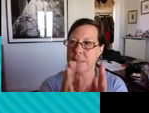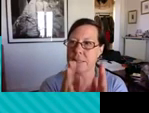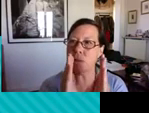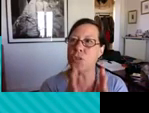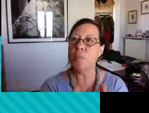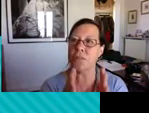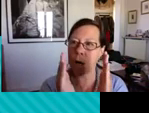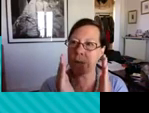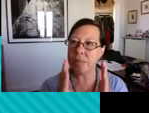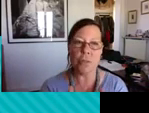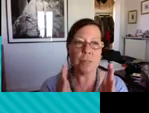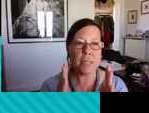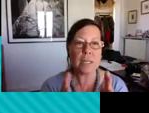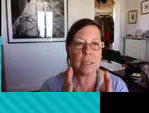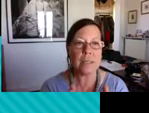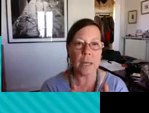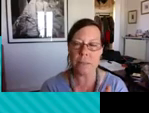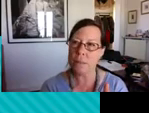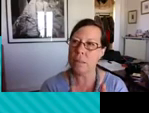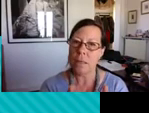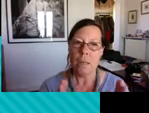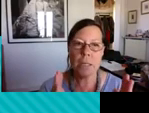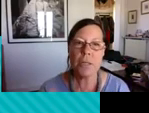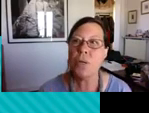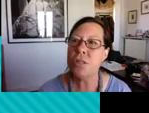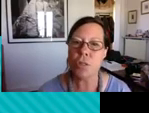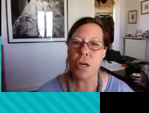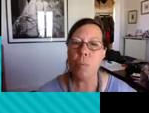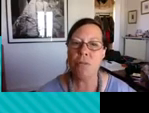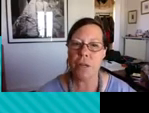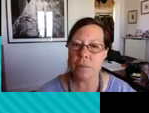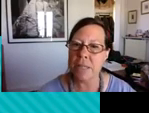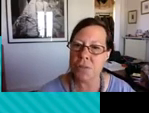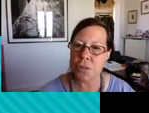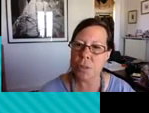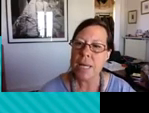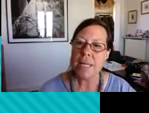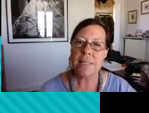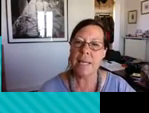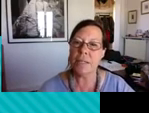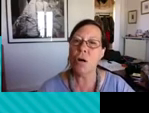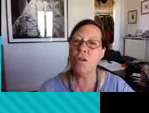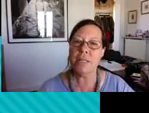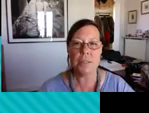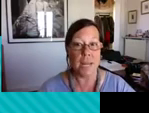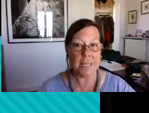science. This is what you must always do, stick to the science. In Indonesia, the Home Affairs Minister said